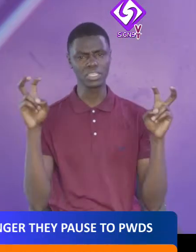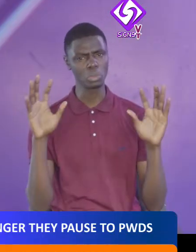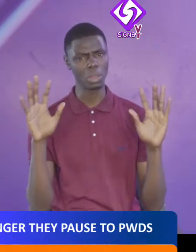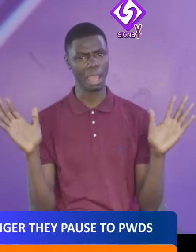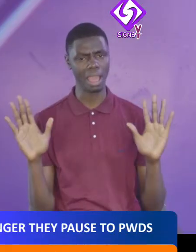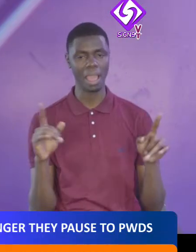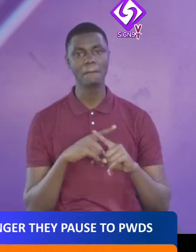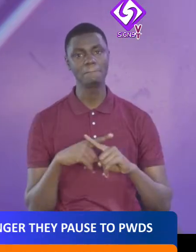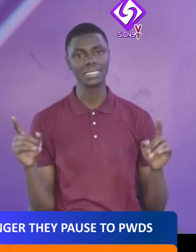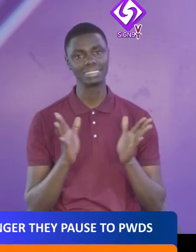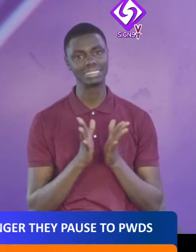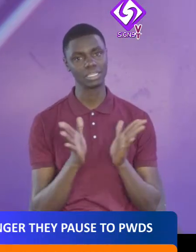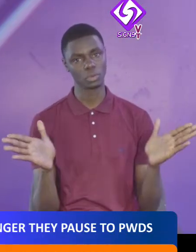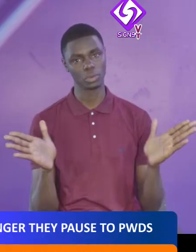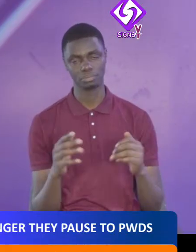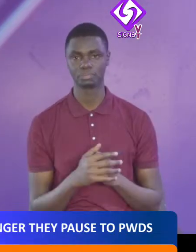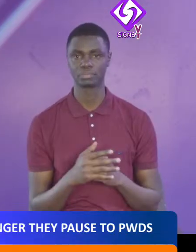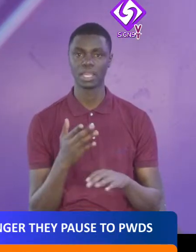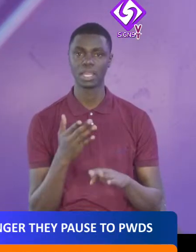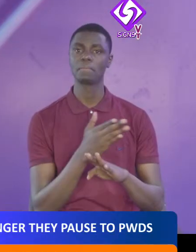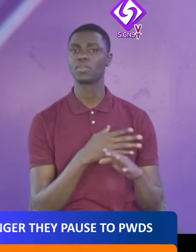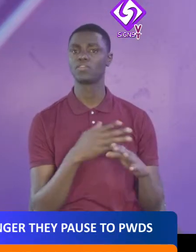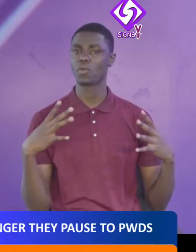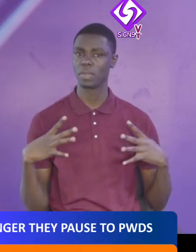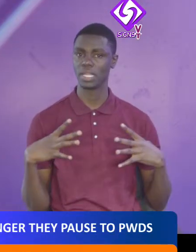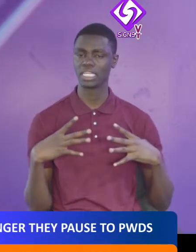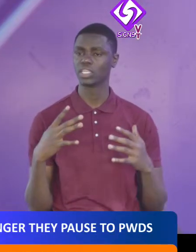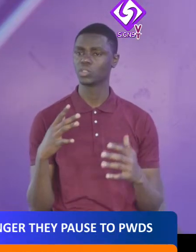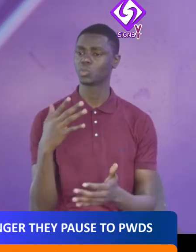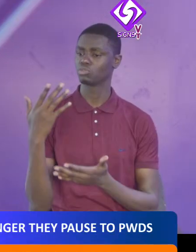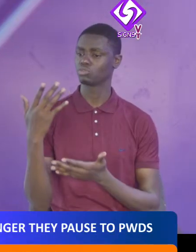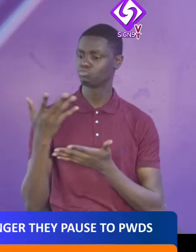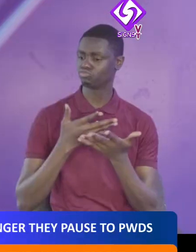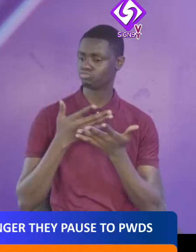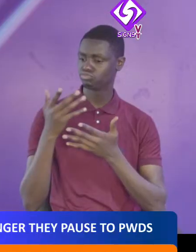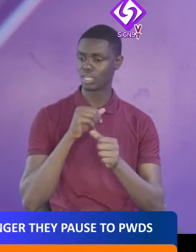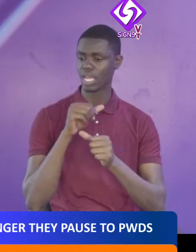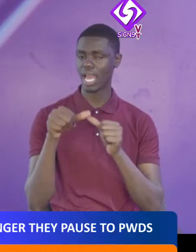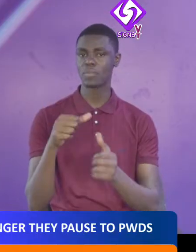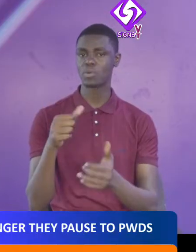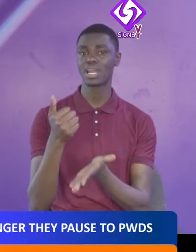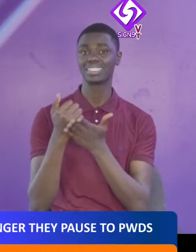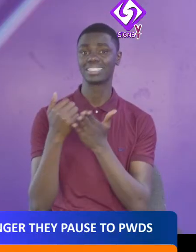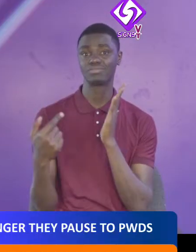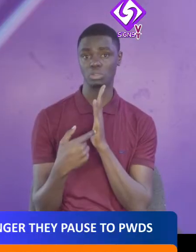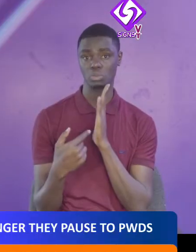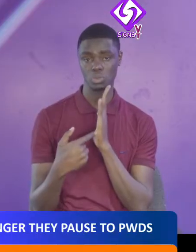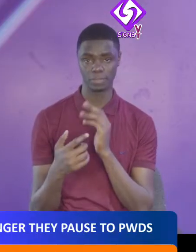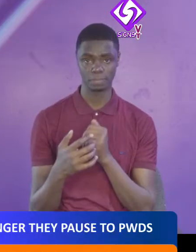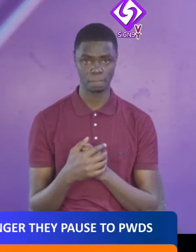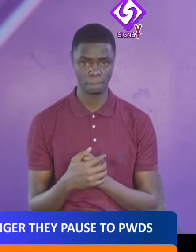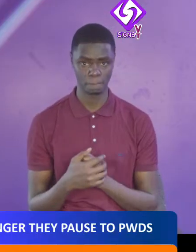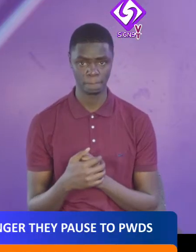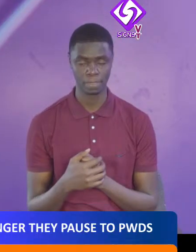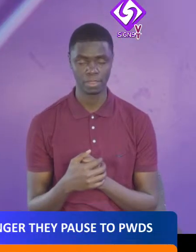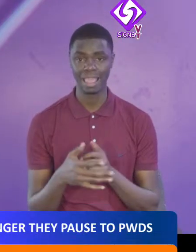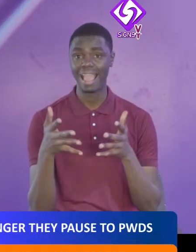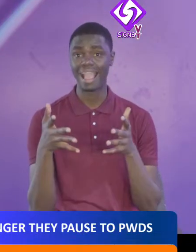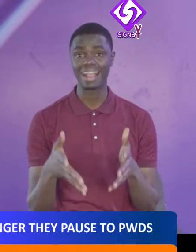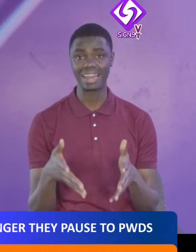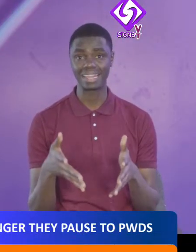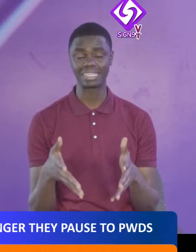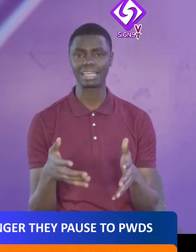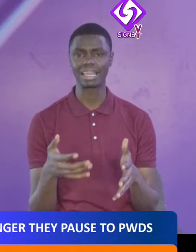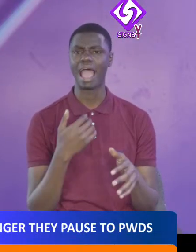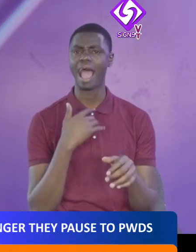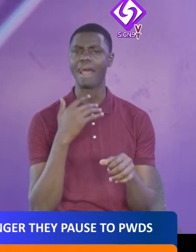across. Now, Lawrence, before we went for the break, we were speaking about assistive technology. And currently, there's